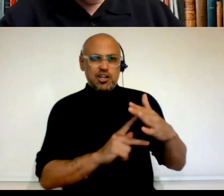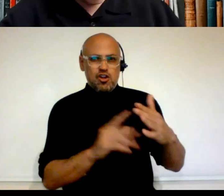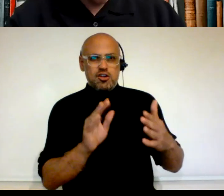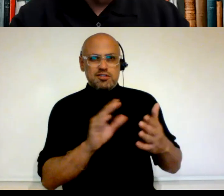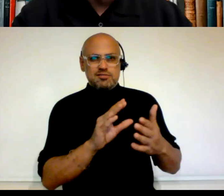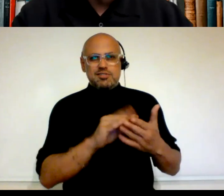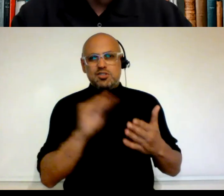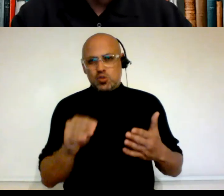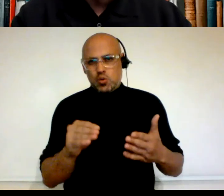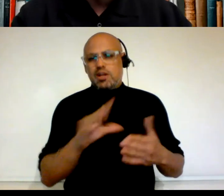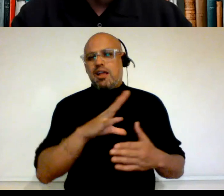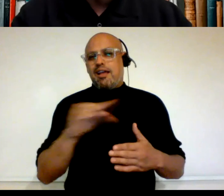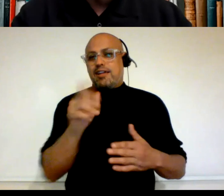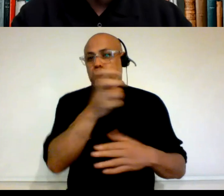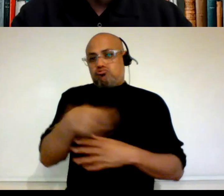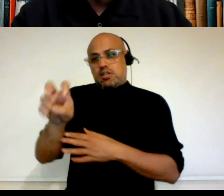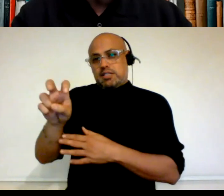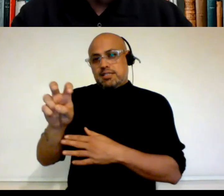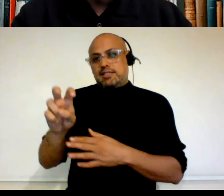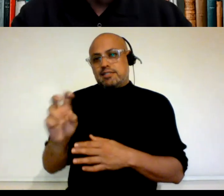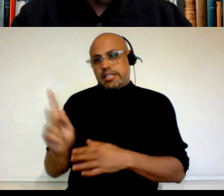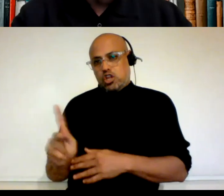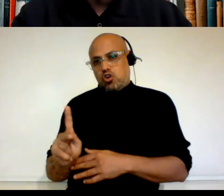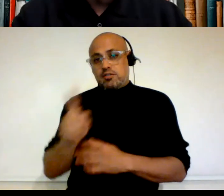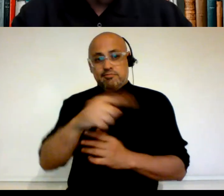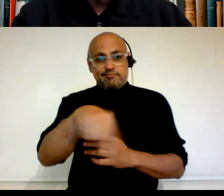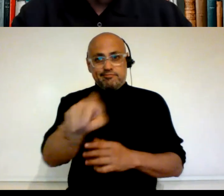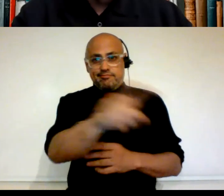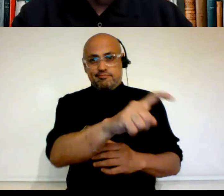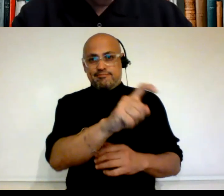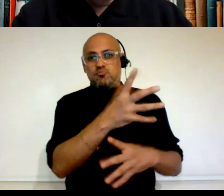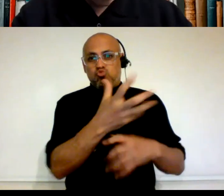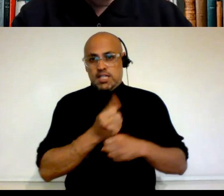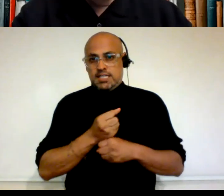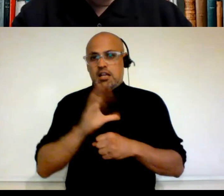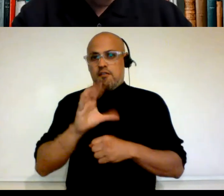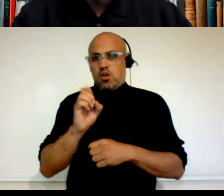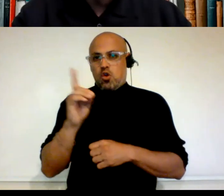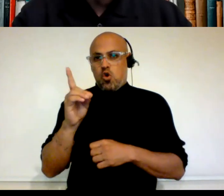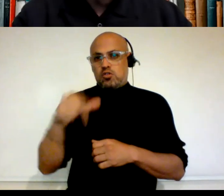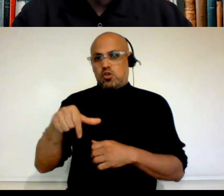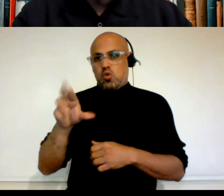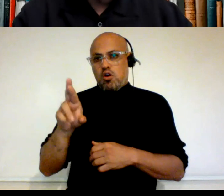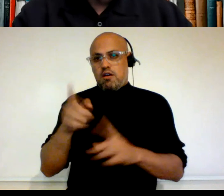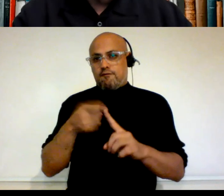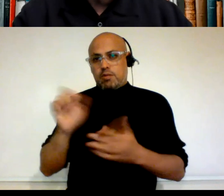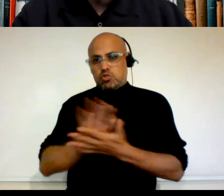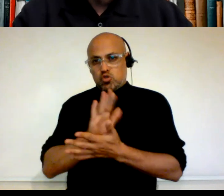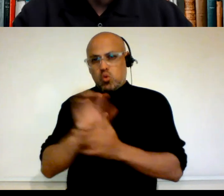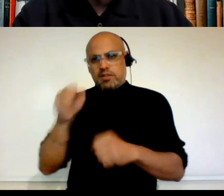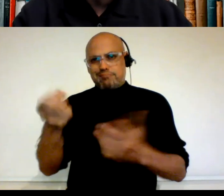transition kindergarten. And they were all received the QR code through their schools, and they were able to log in with the QR